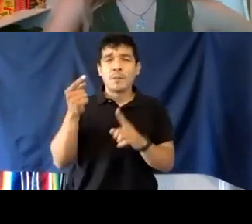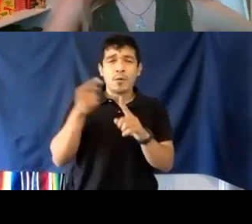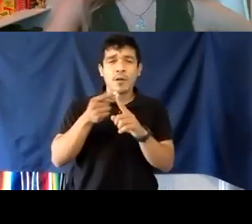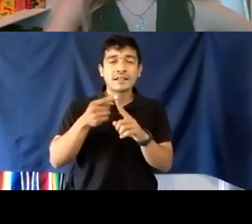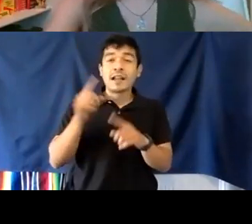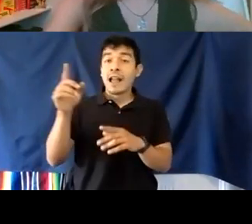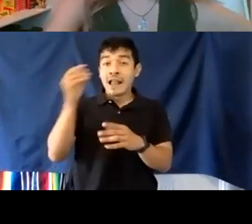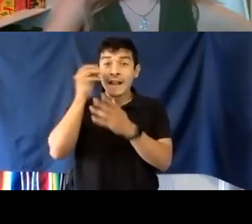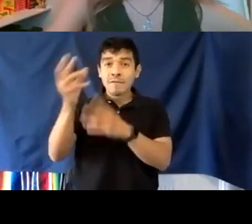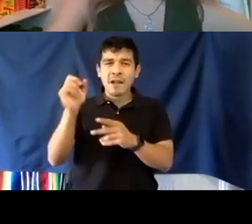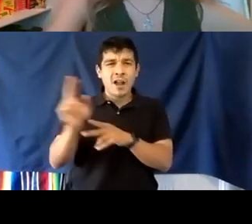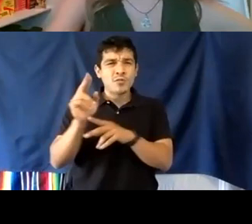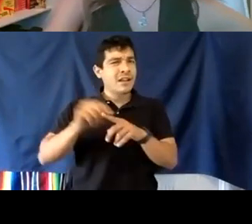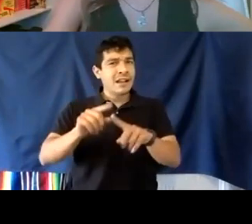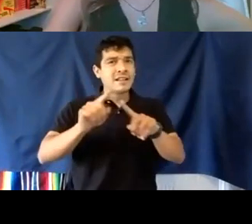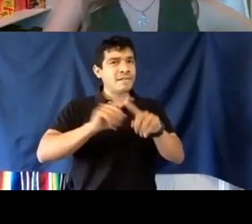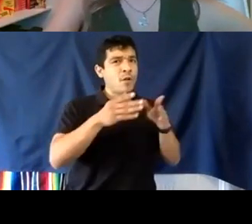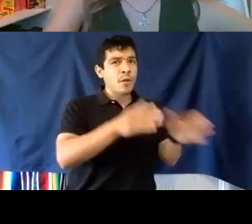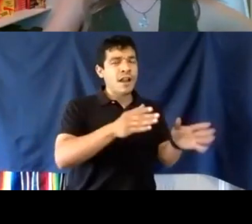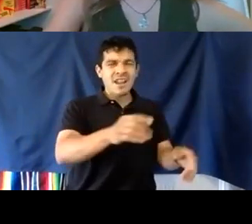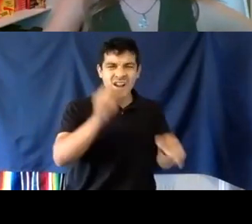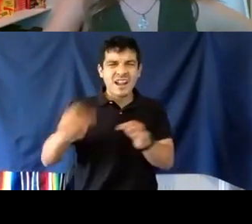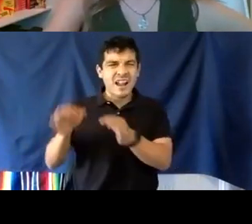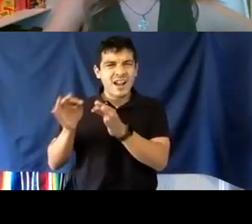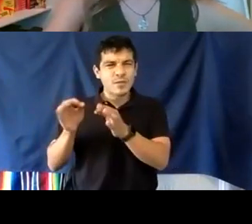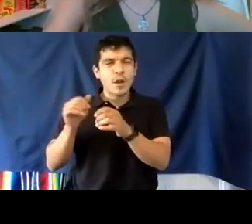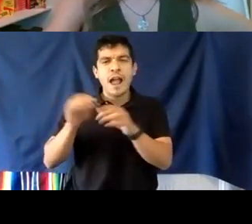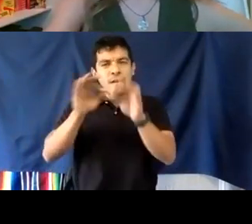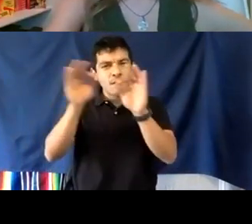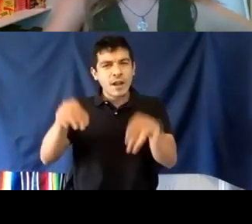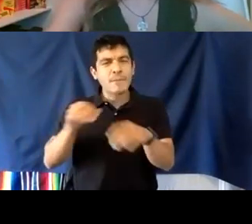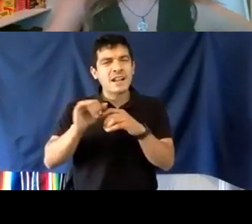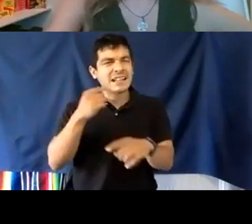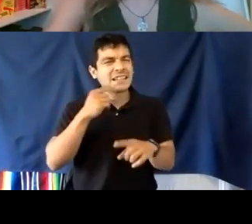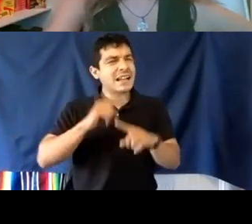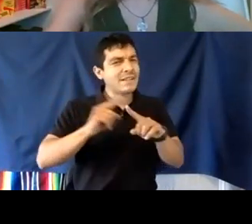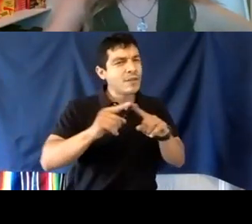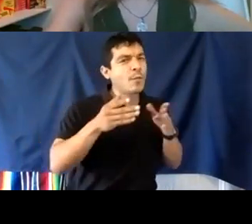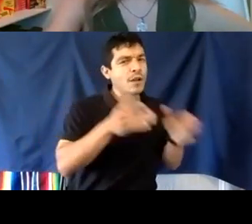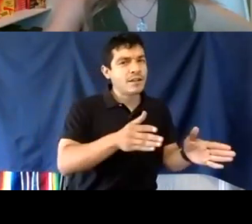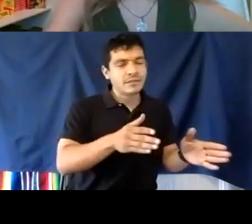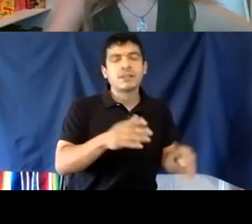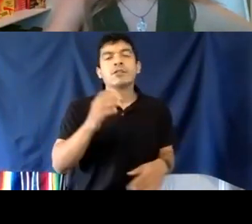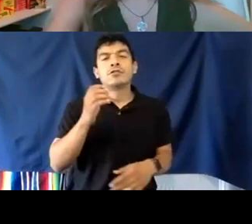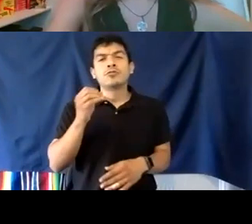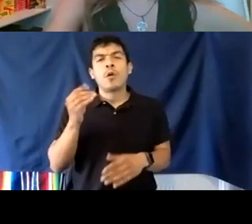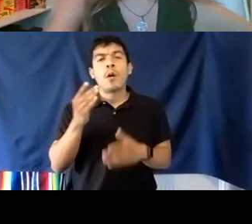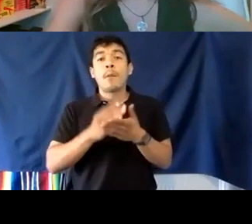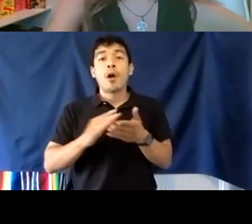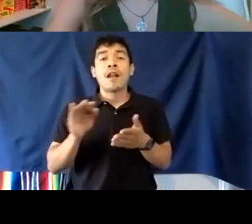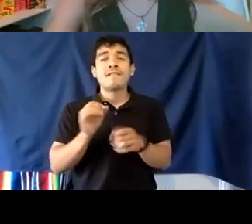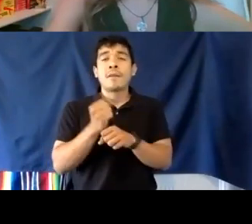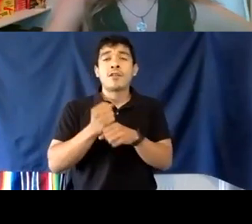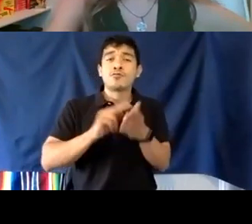different ways, right? You can interpret things, you can frame things so that they say multiple things. And so part of putting out research and designing